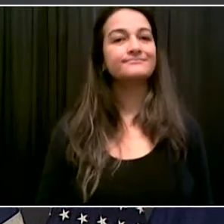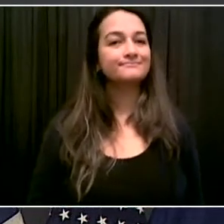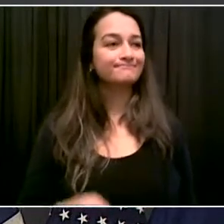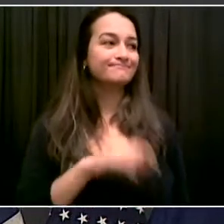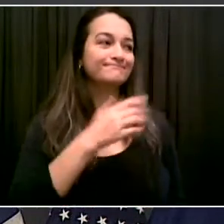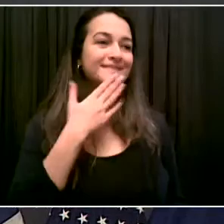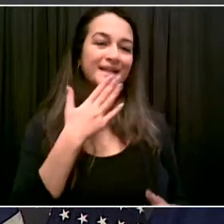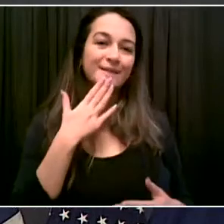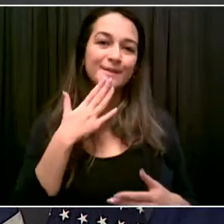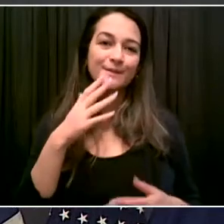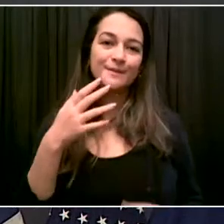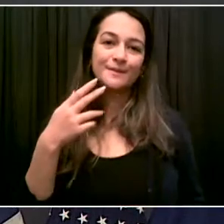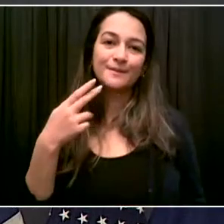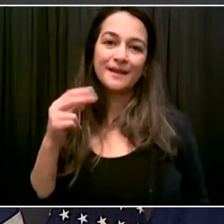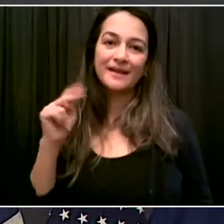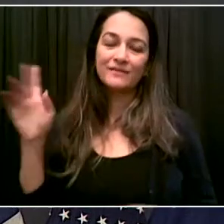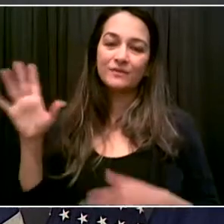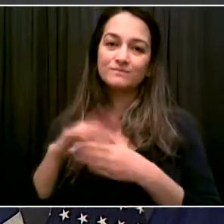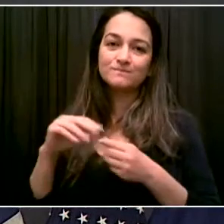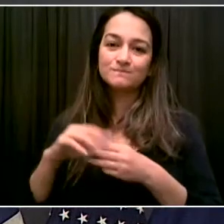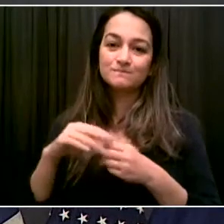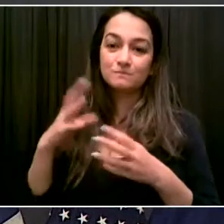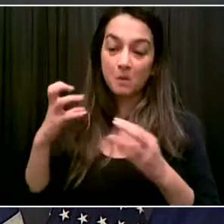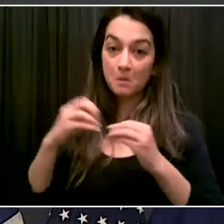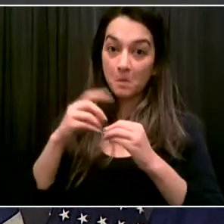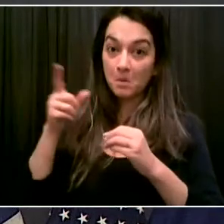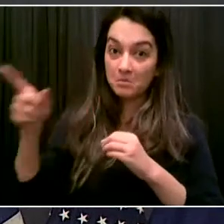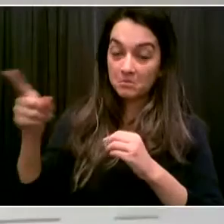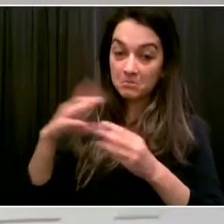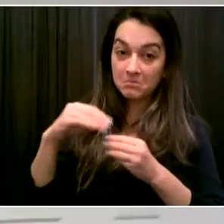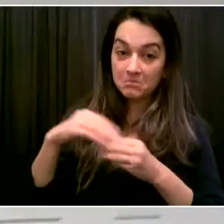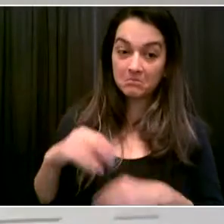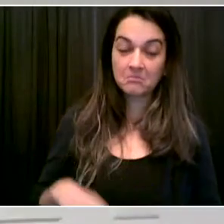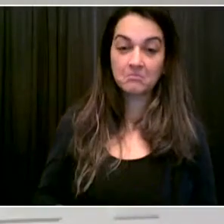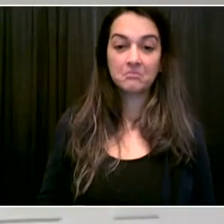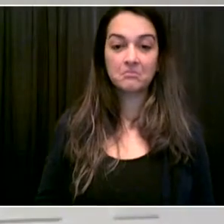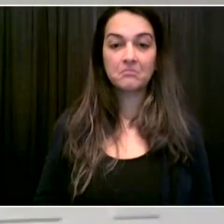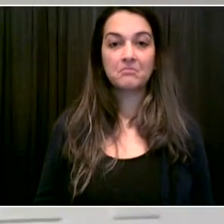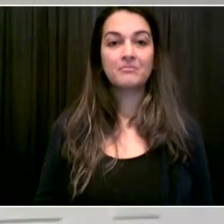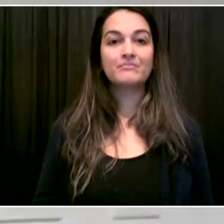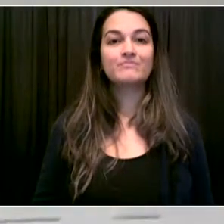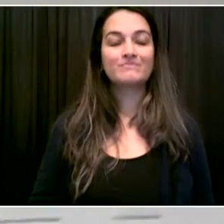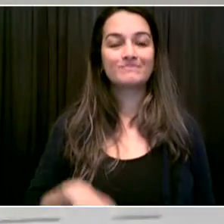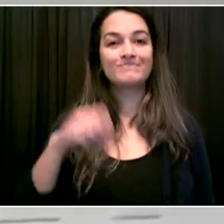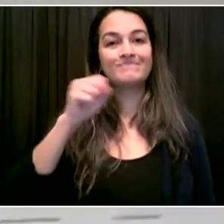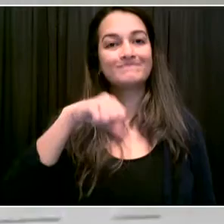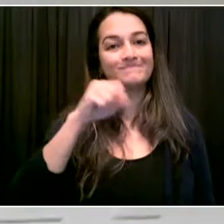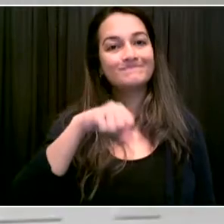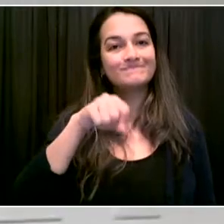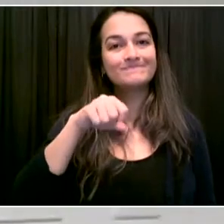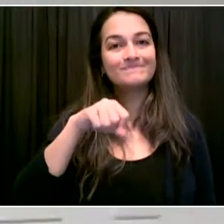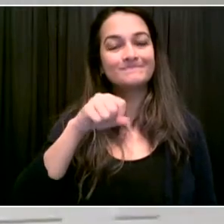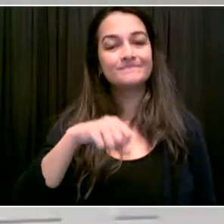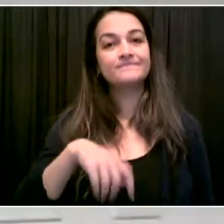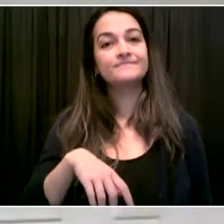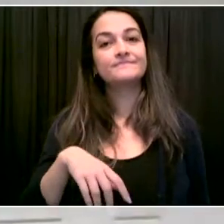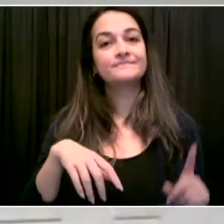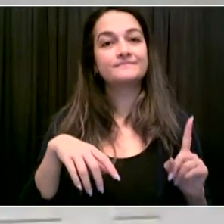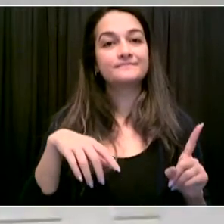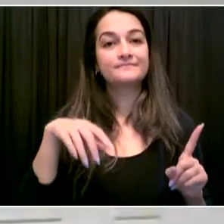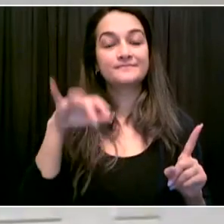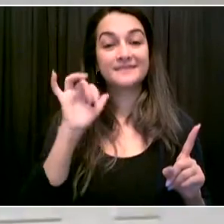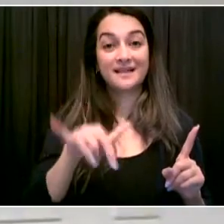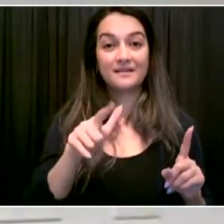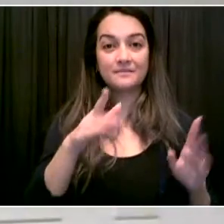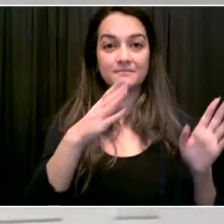My final thoughts are that the planning process is not going to take 10 or 20 years. The planning process